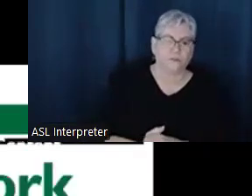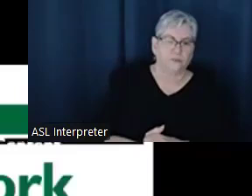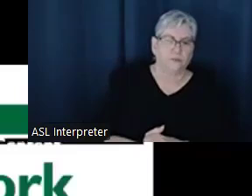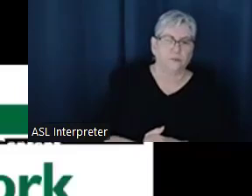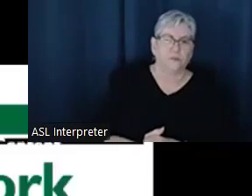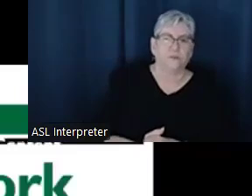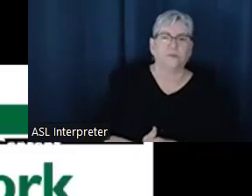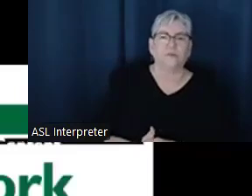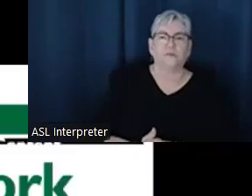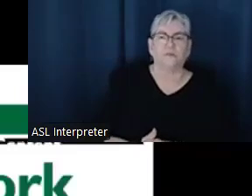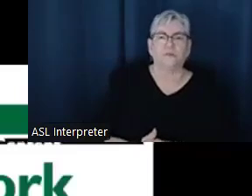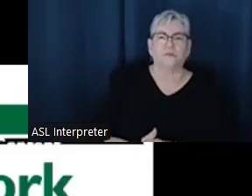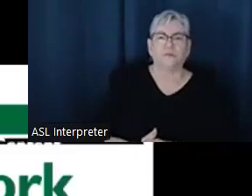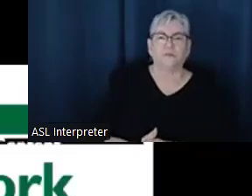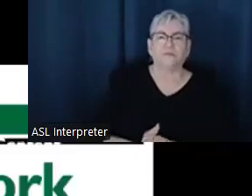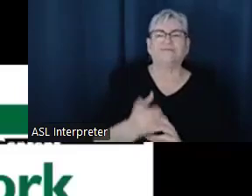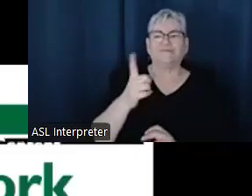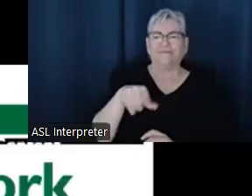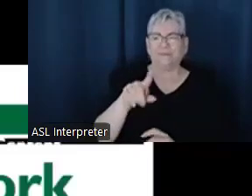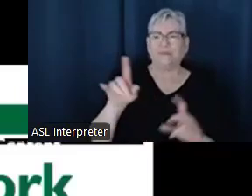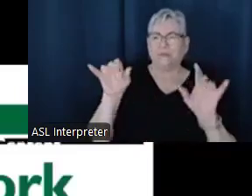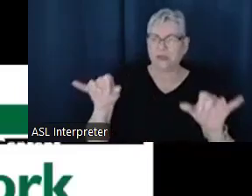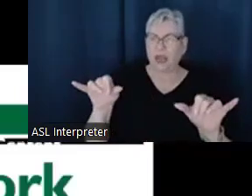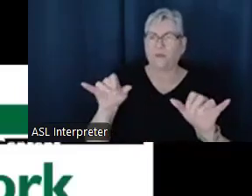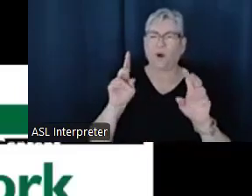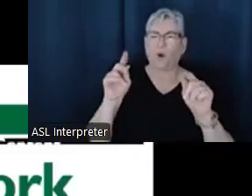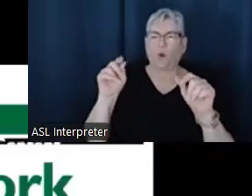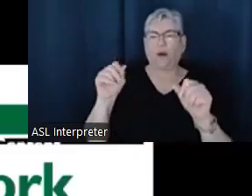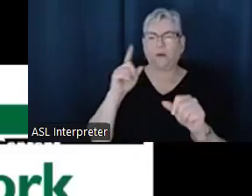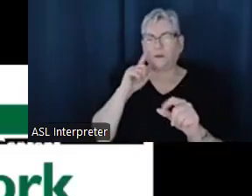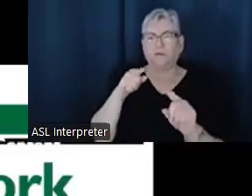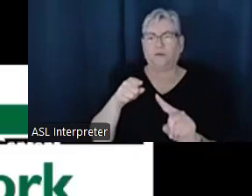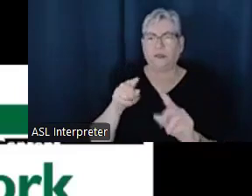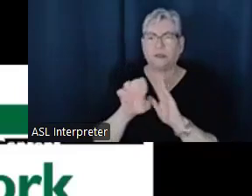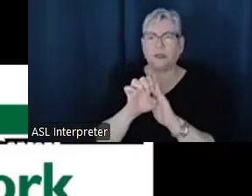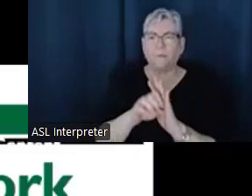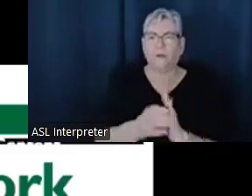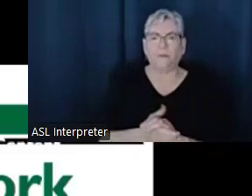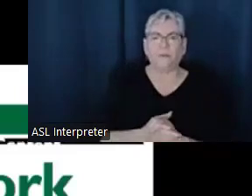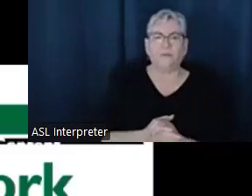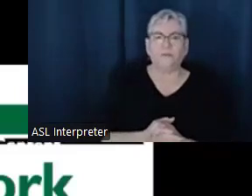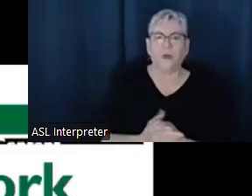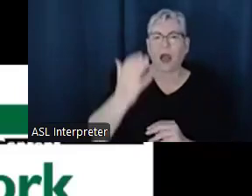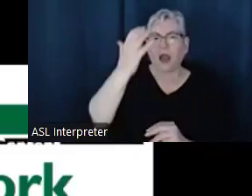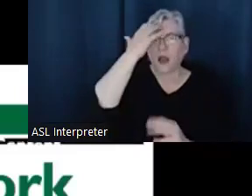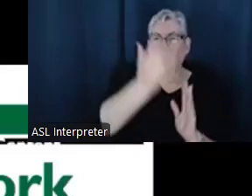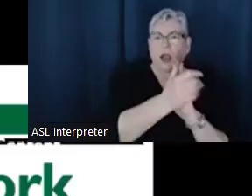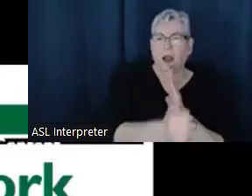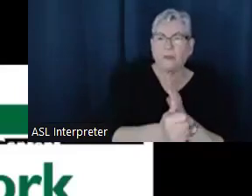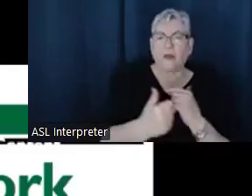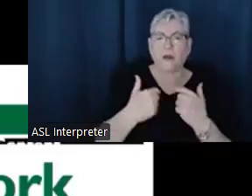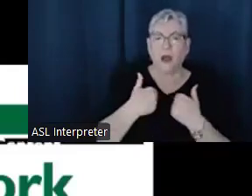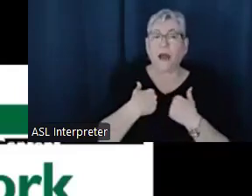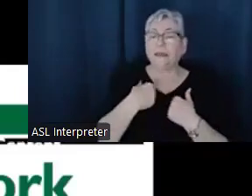So again, we're going to kind of go quickly so we can get to that example. For cognitive competencies, I tell everyone, make